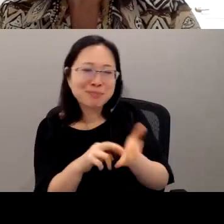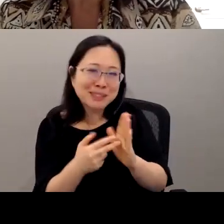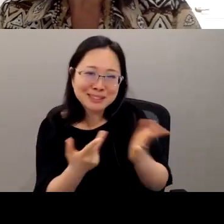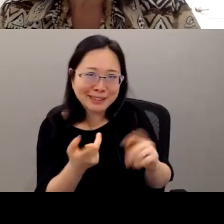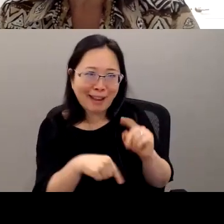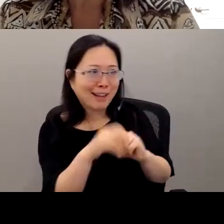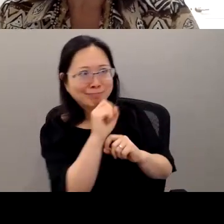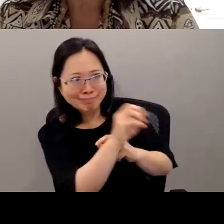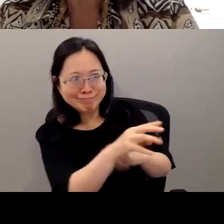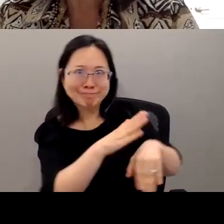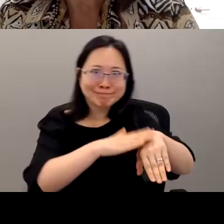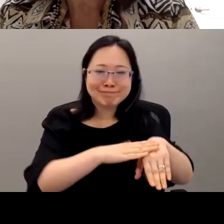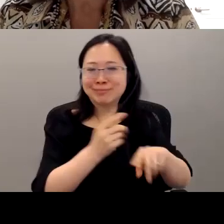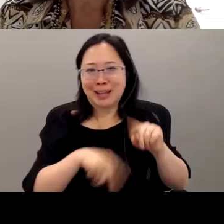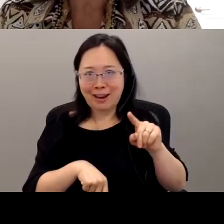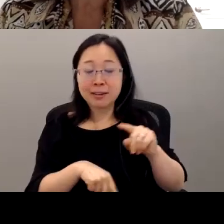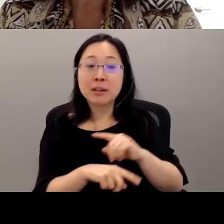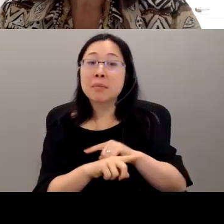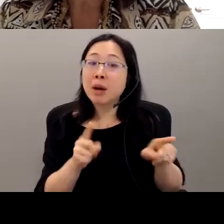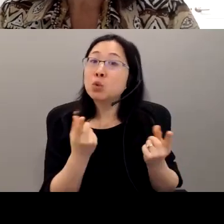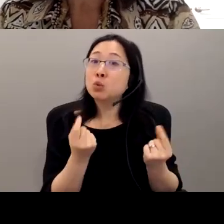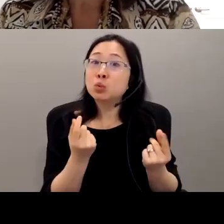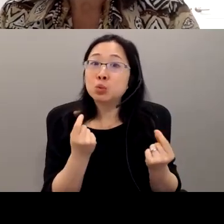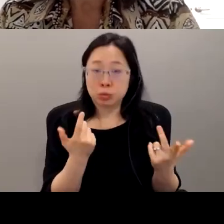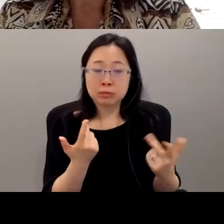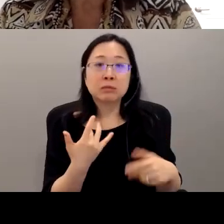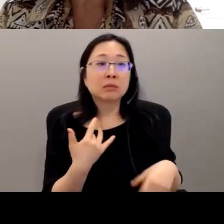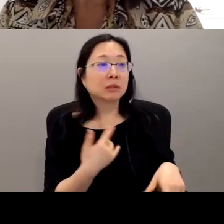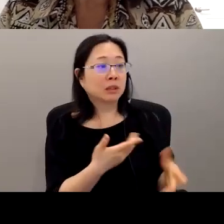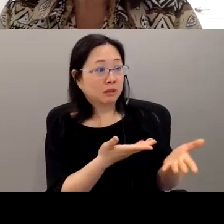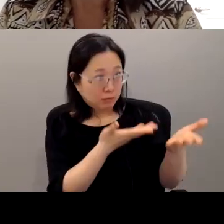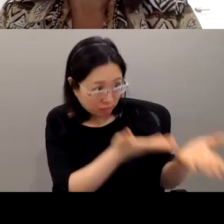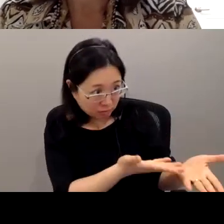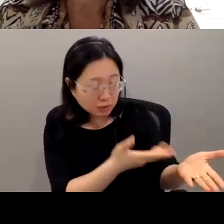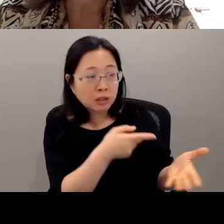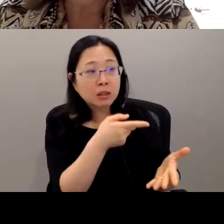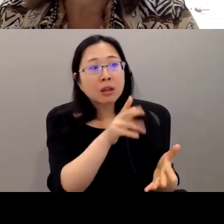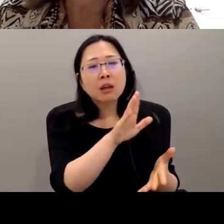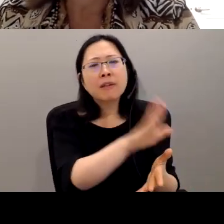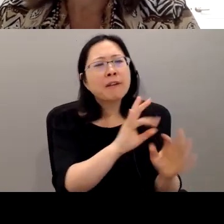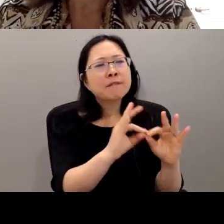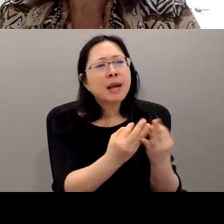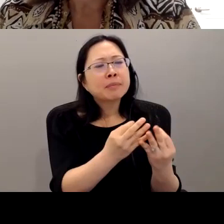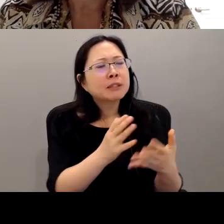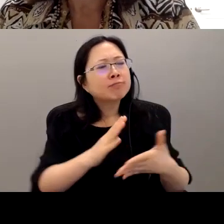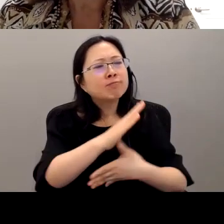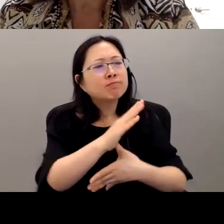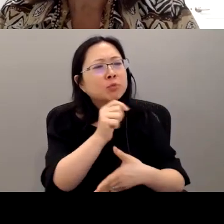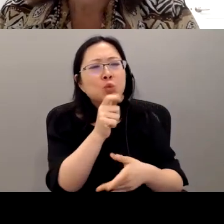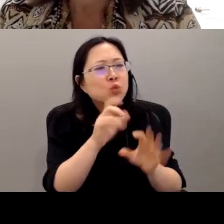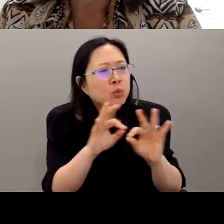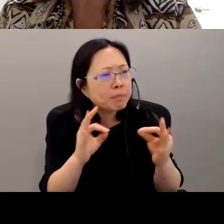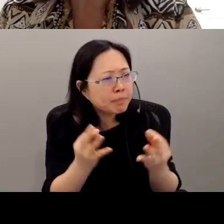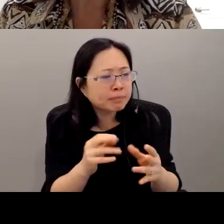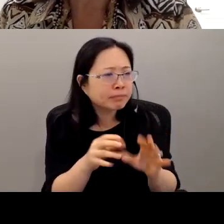but we sit down with them and we talk about who is important in their family. Who would